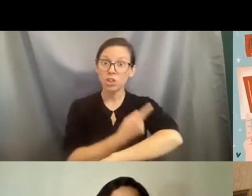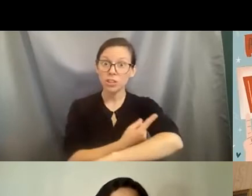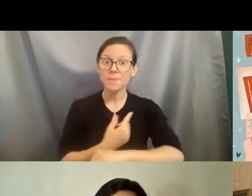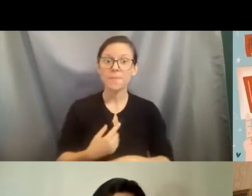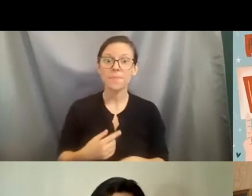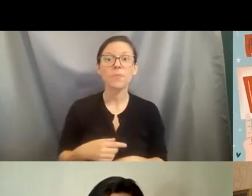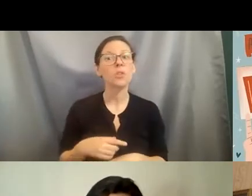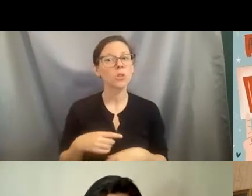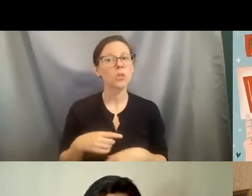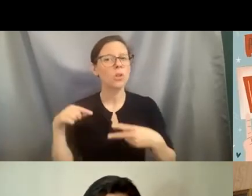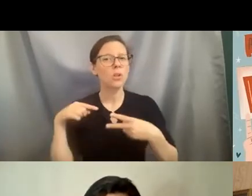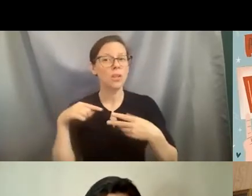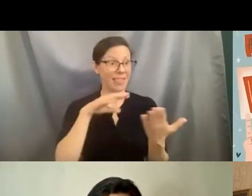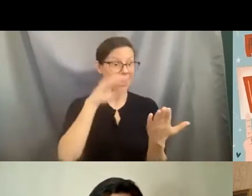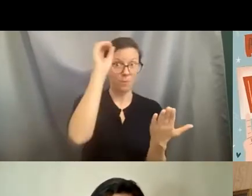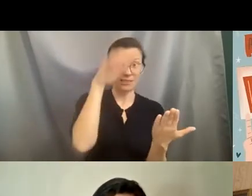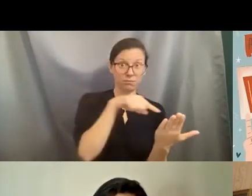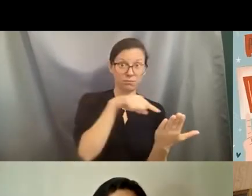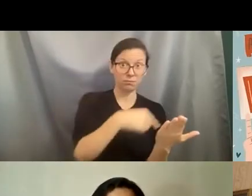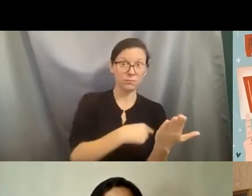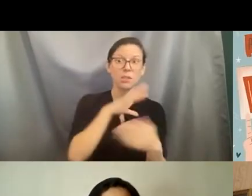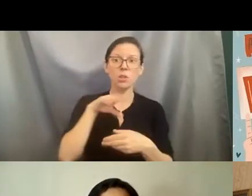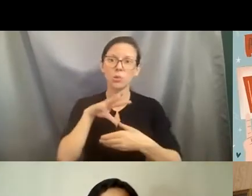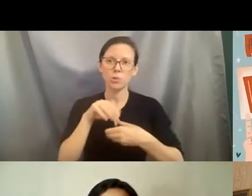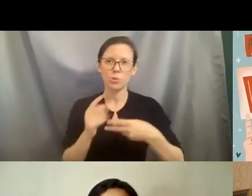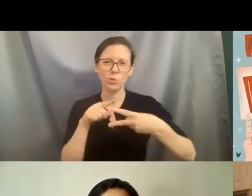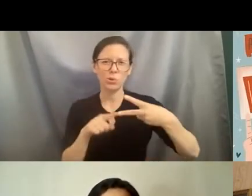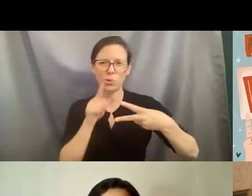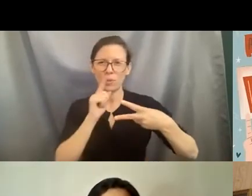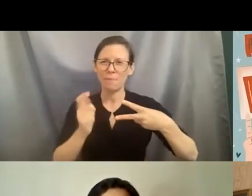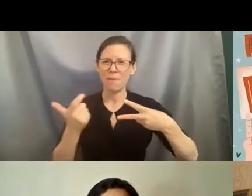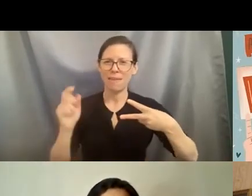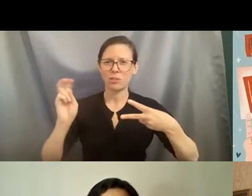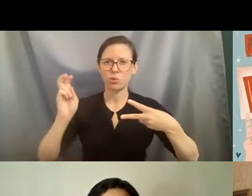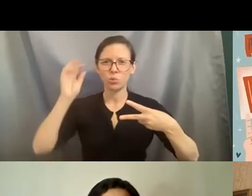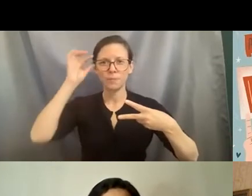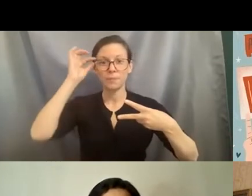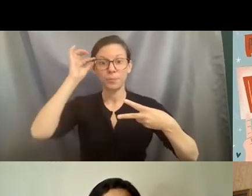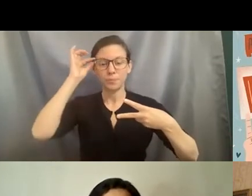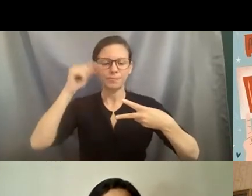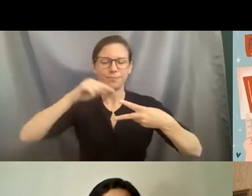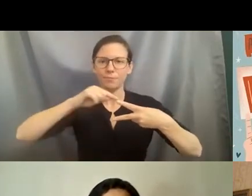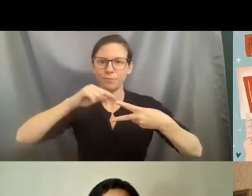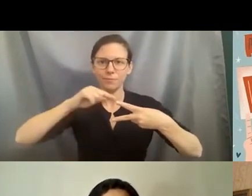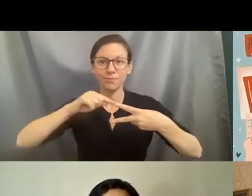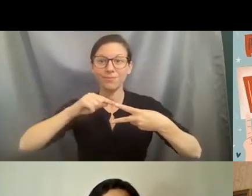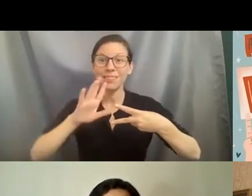problematic issues in that opinion. And one, of course, we've talked about, where the entire issue